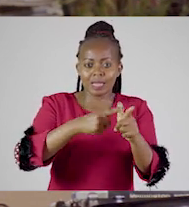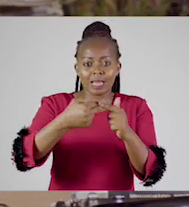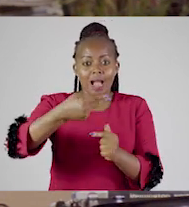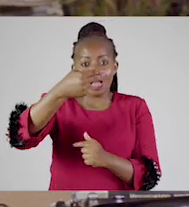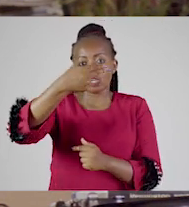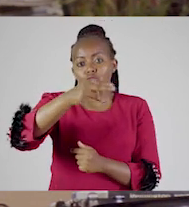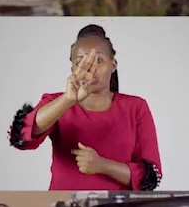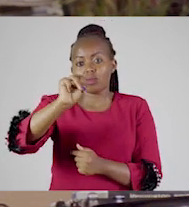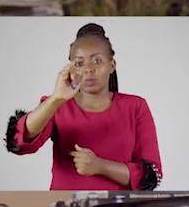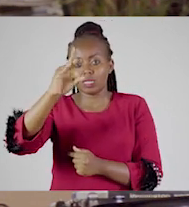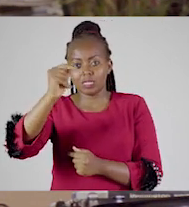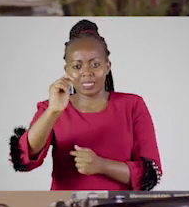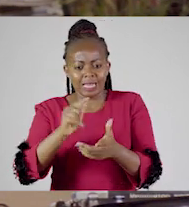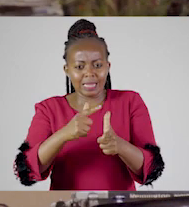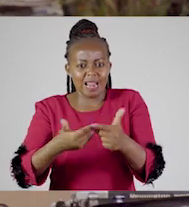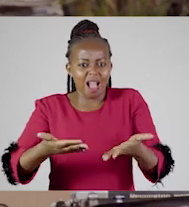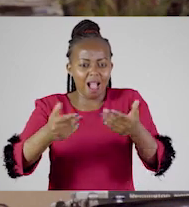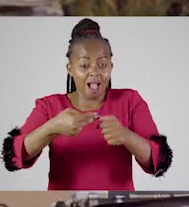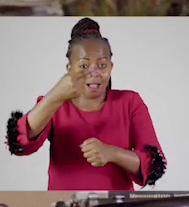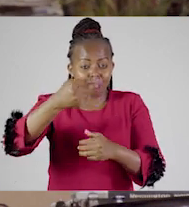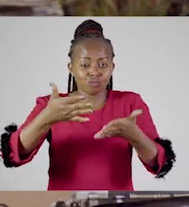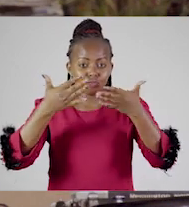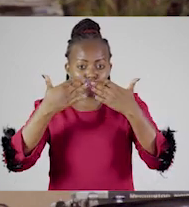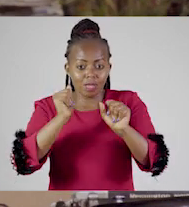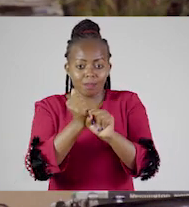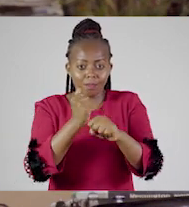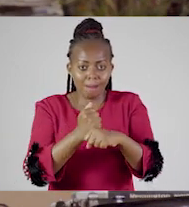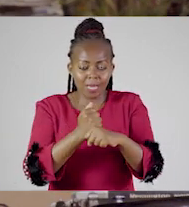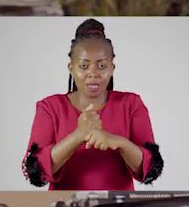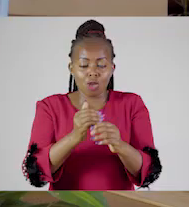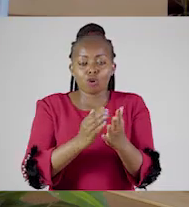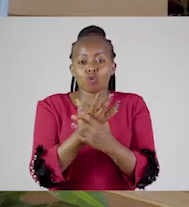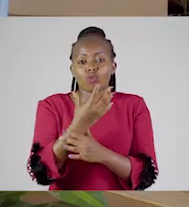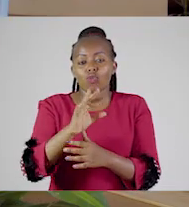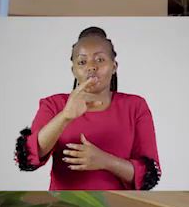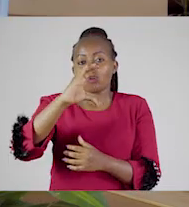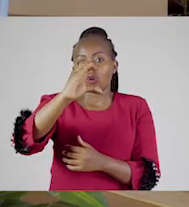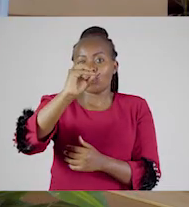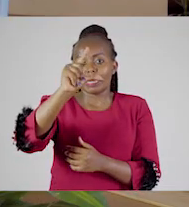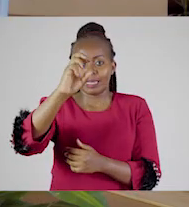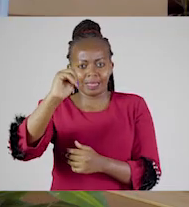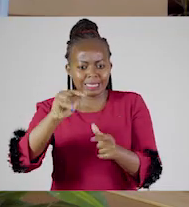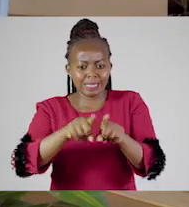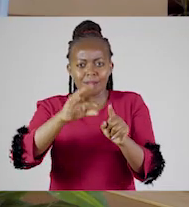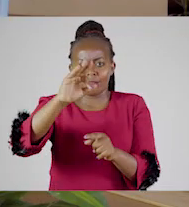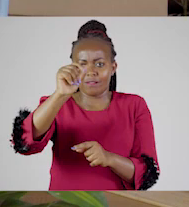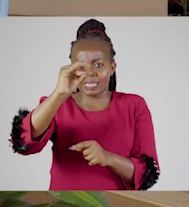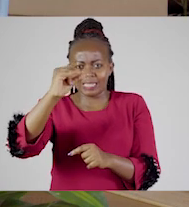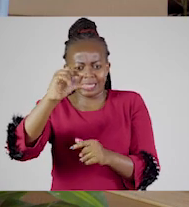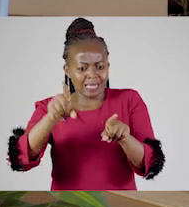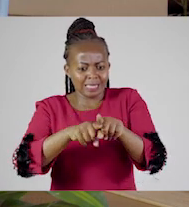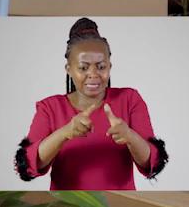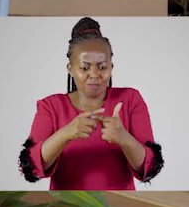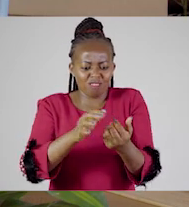humidity and high moisture levels that cause mold growth, cockling, fading, increased brittleness,